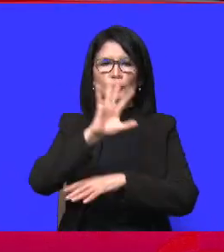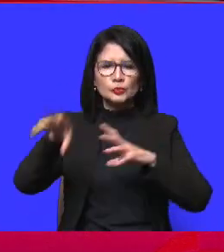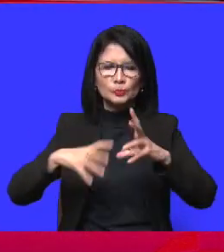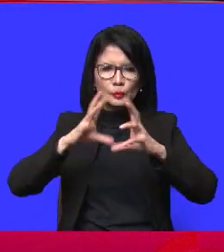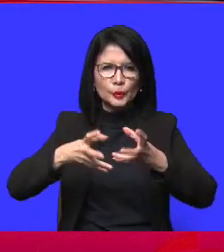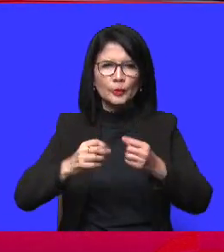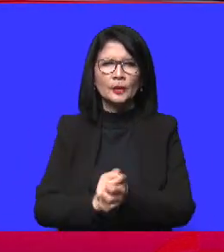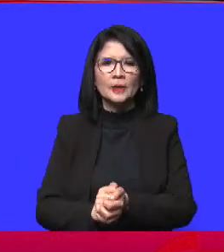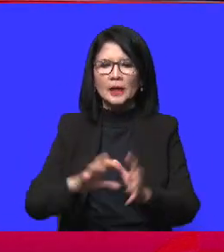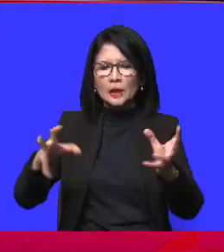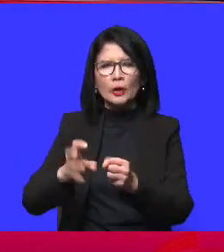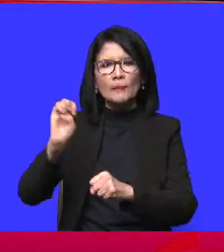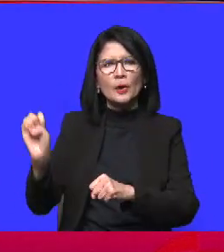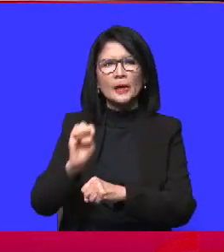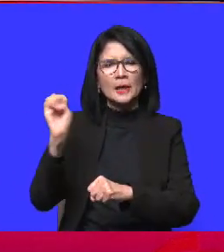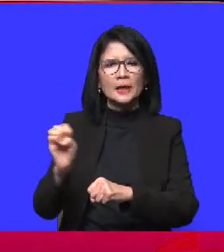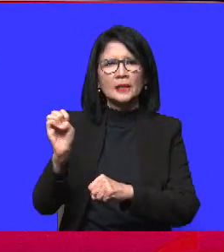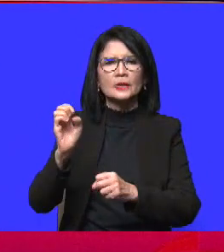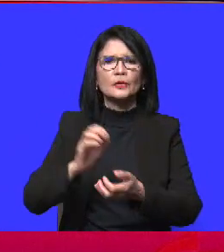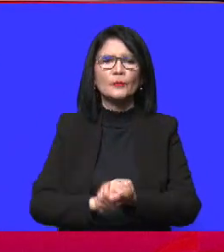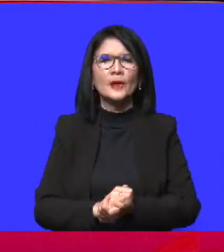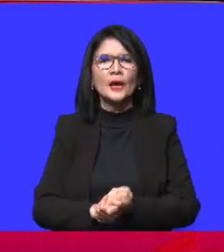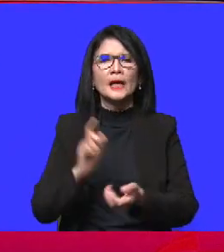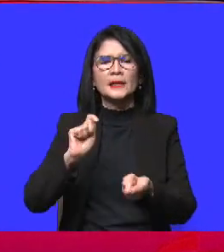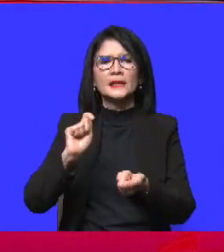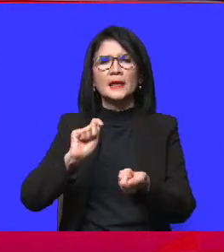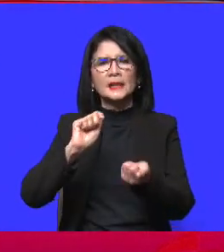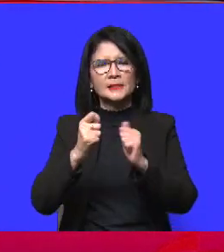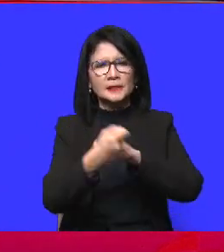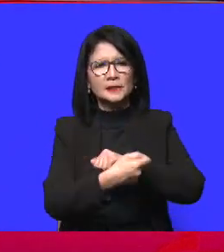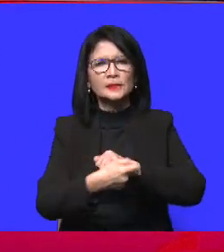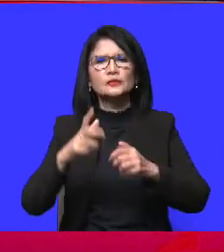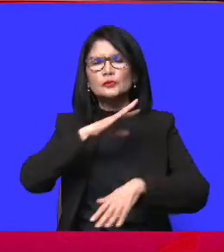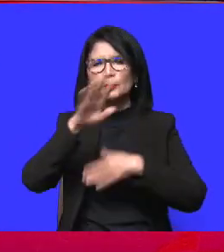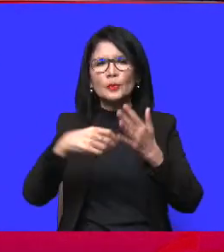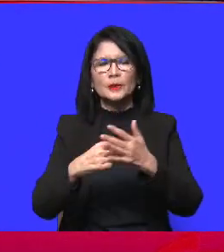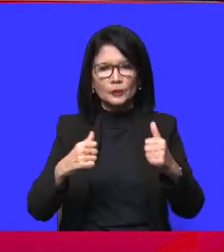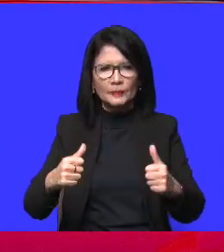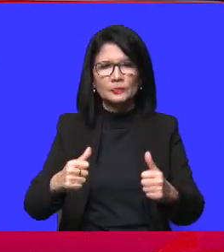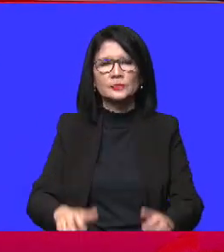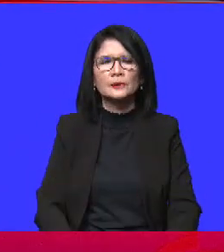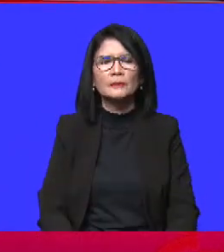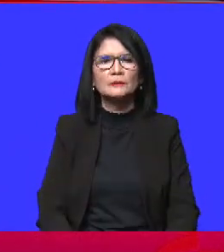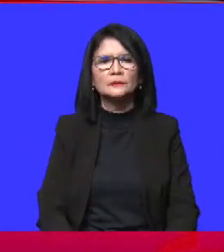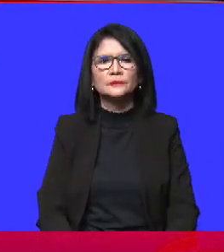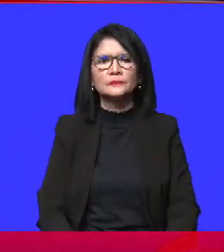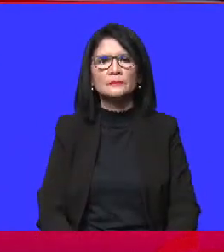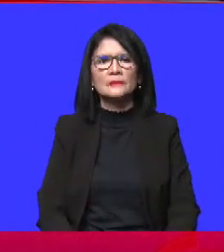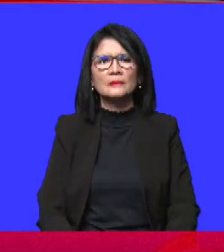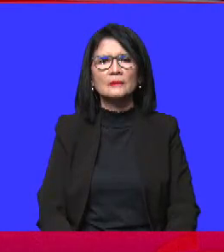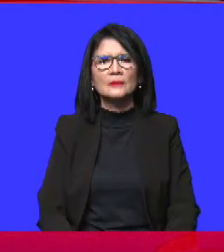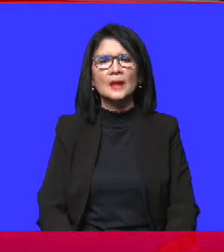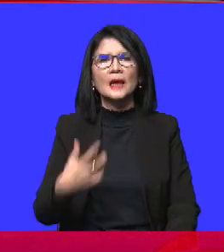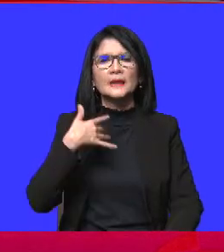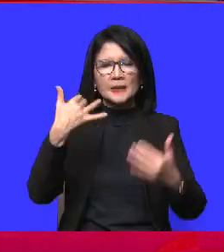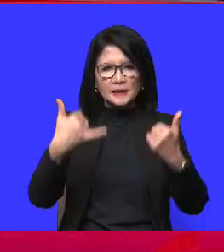EU, you know that we have in part based our transition strategy on reliable and affordable gas, and we need now